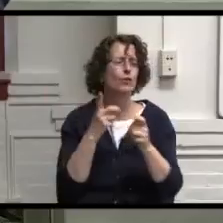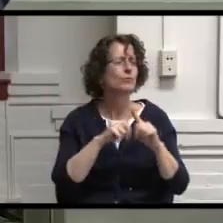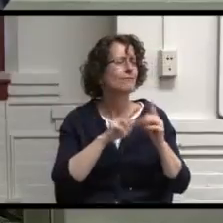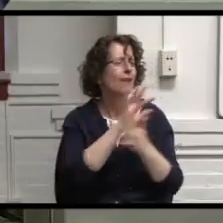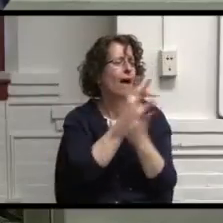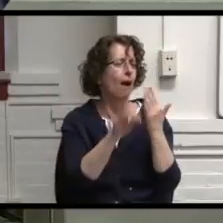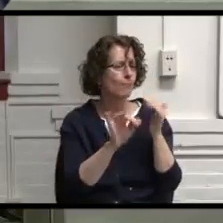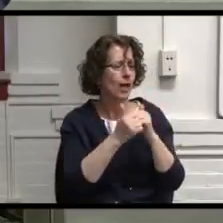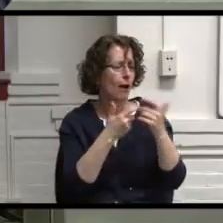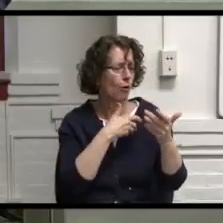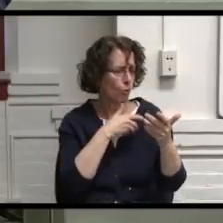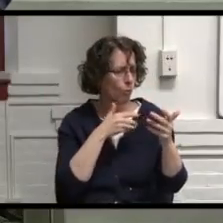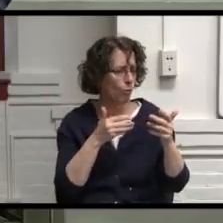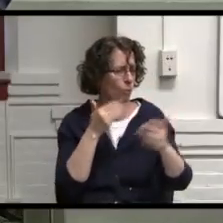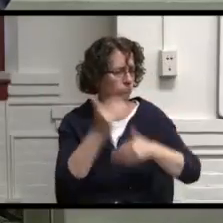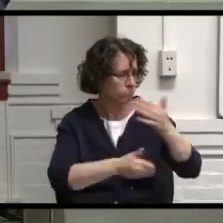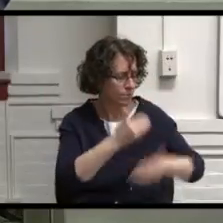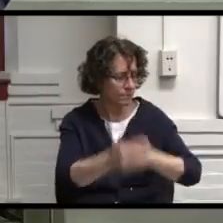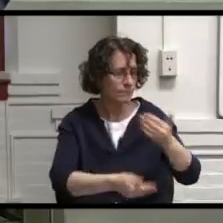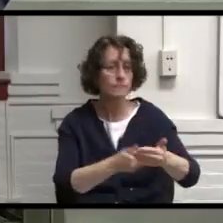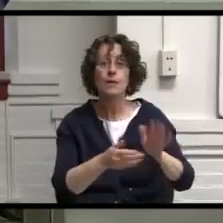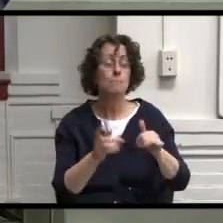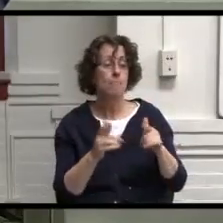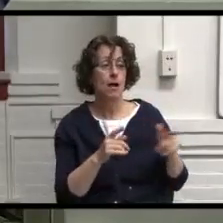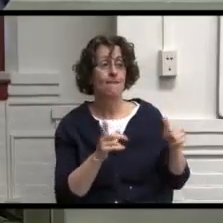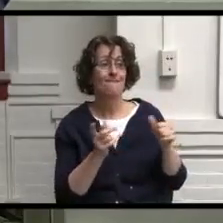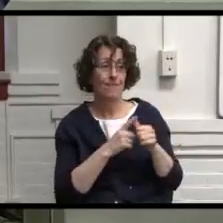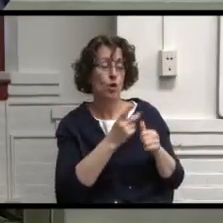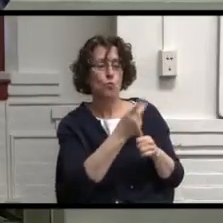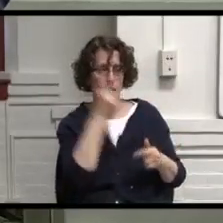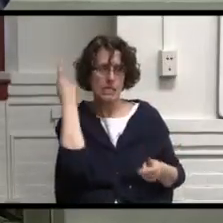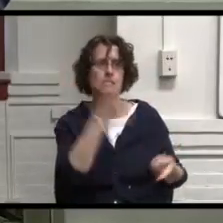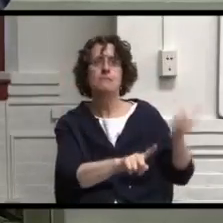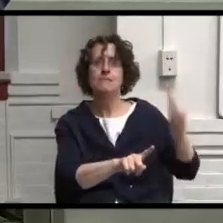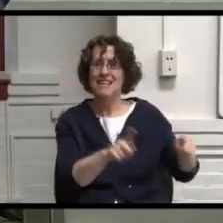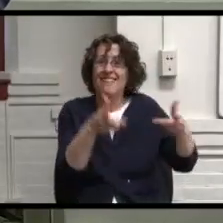have a secure agreement with the landowner to go ahead.